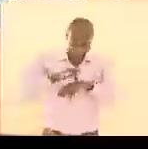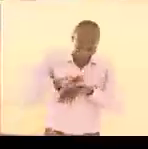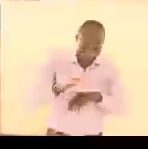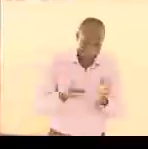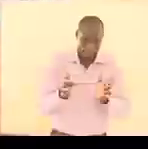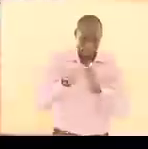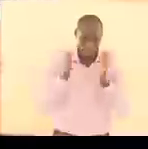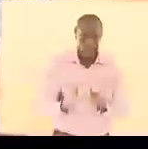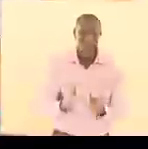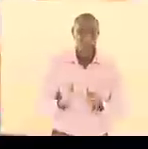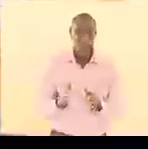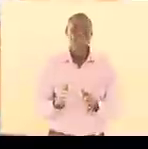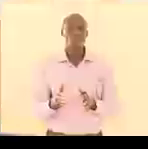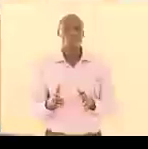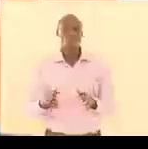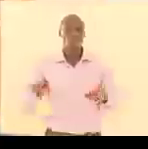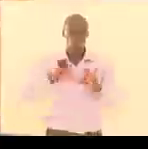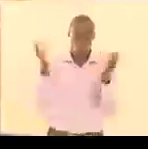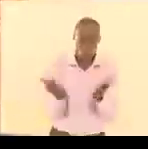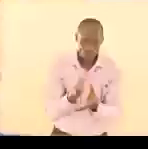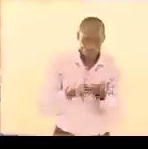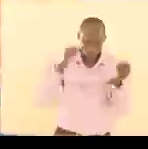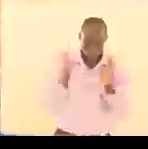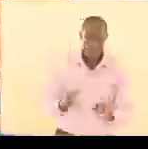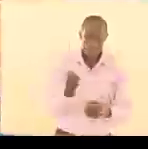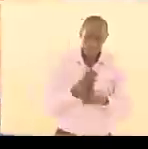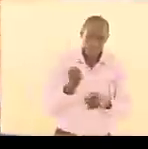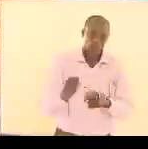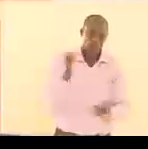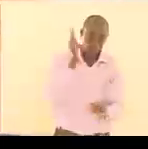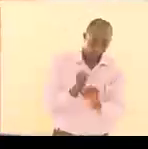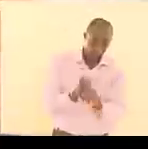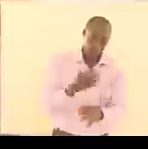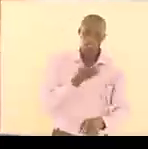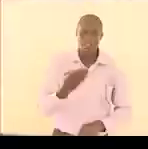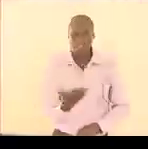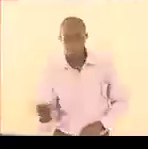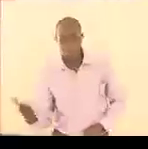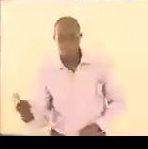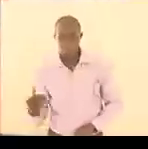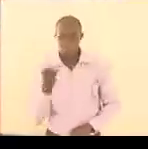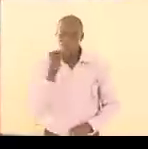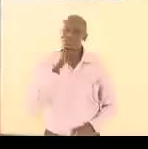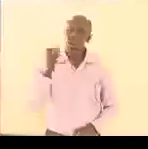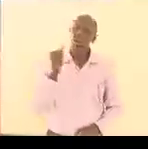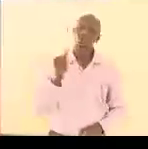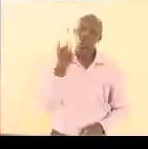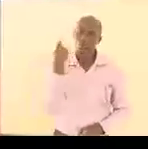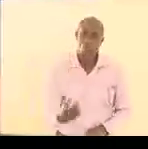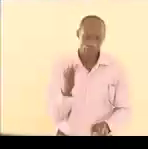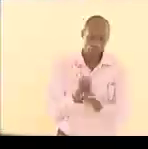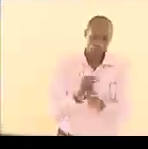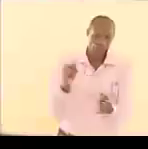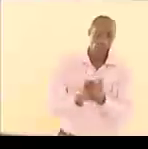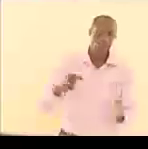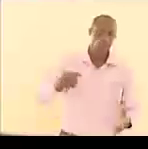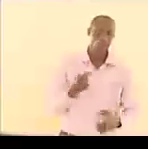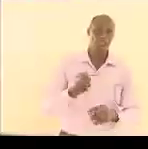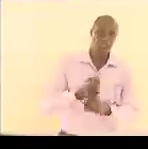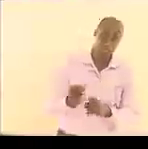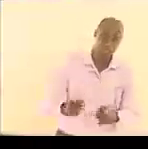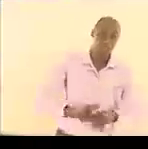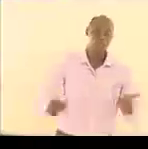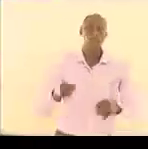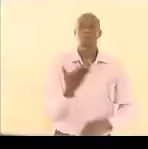Like the early Christians, we need a community of believers, a community of shared faith and possessions. So it's not only faith we share,